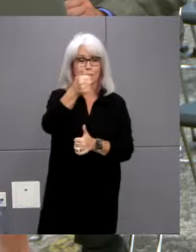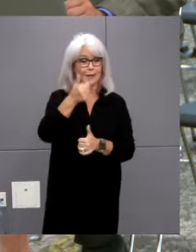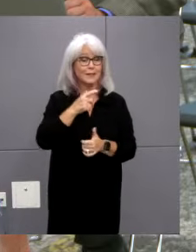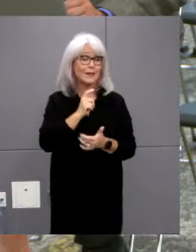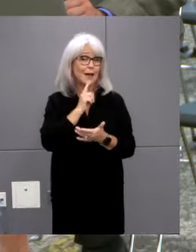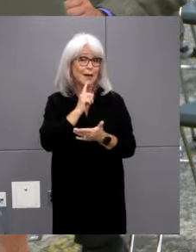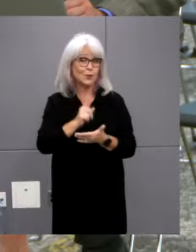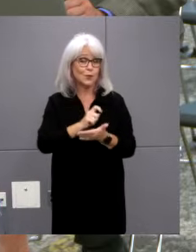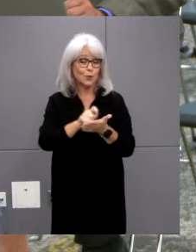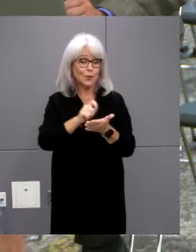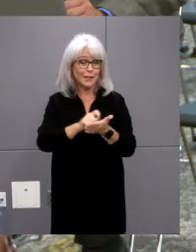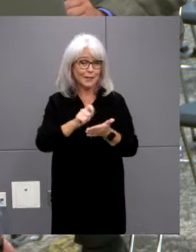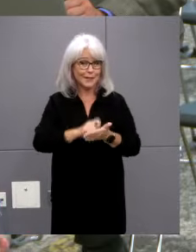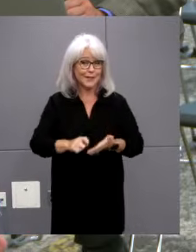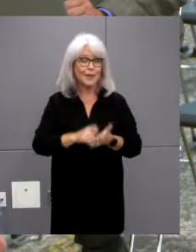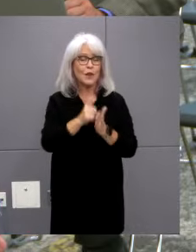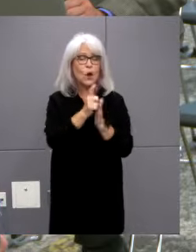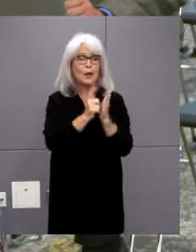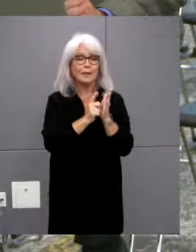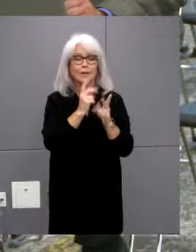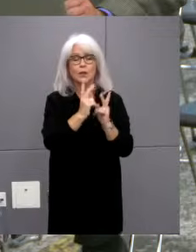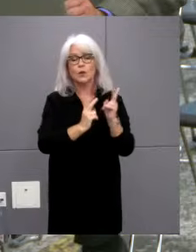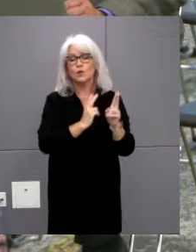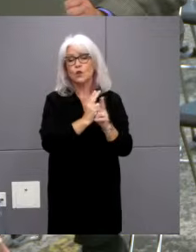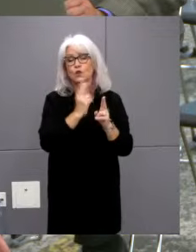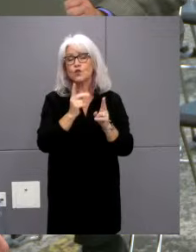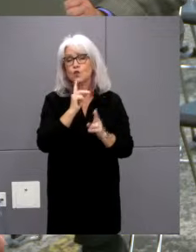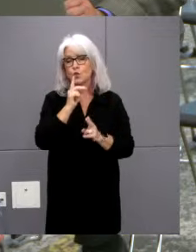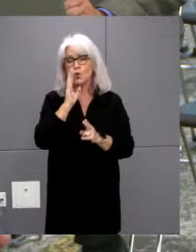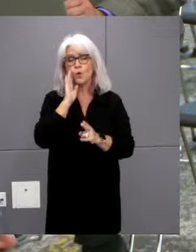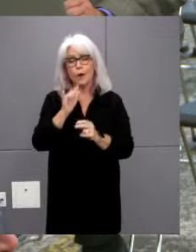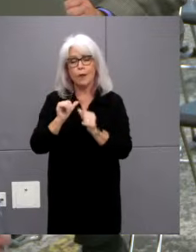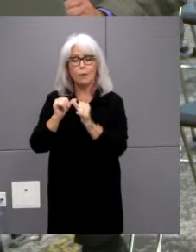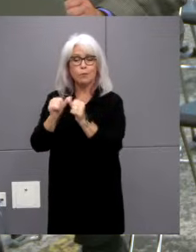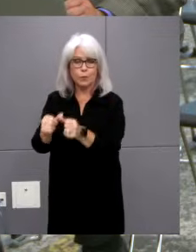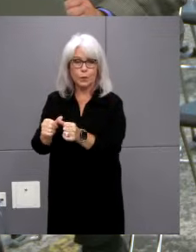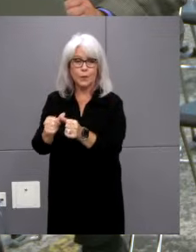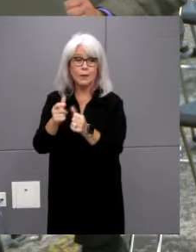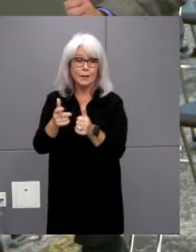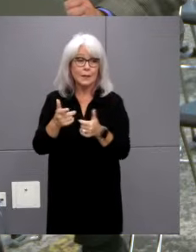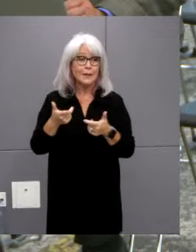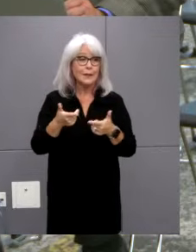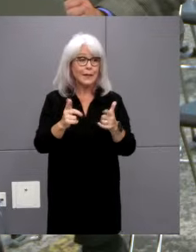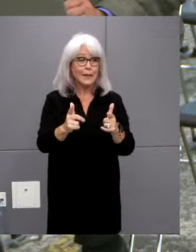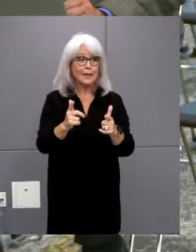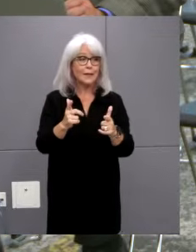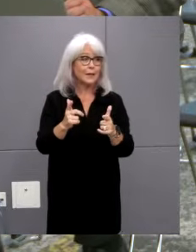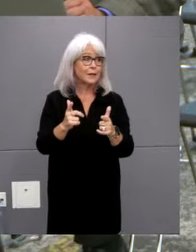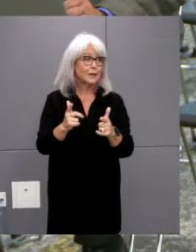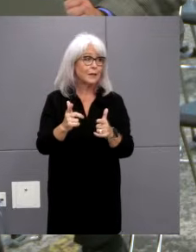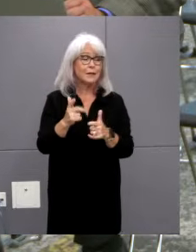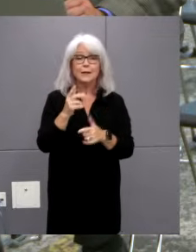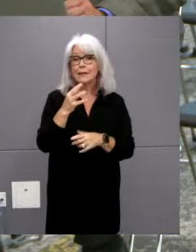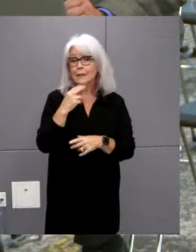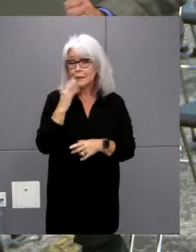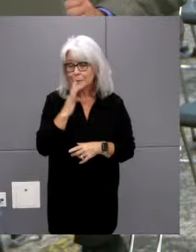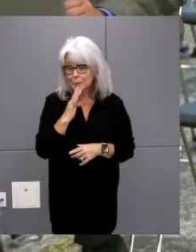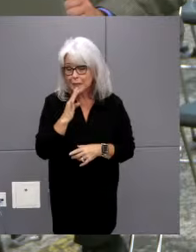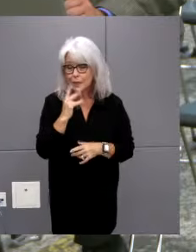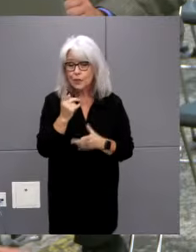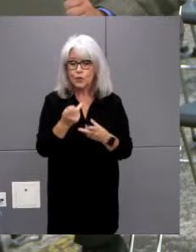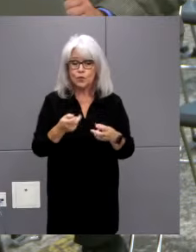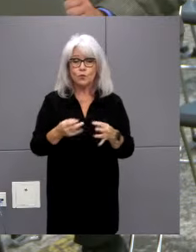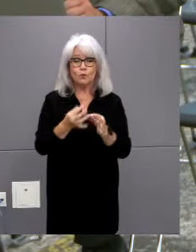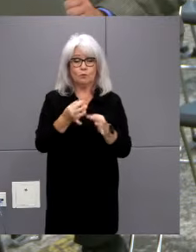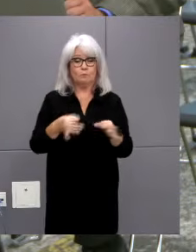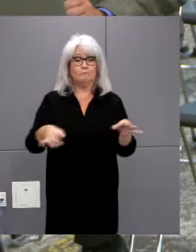of the universe that truth will always find its way. So allowing that opportunity for speech is extremely important. So I just want to thank you for what you're doing here. I've enjoyed the